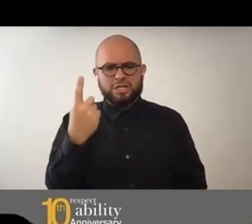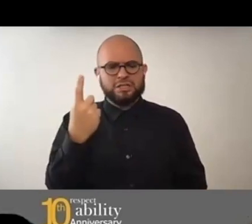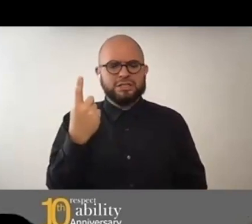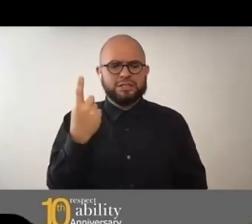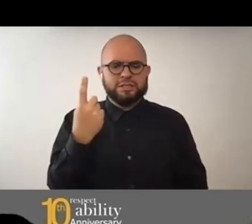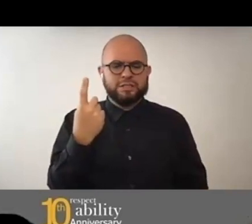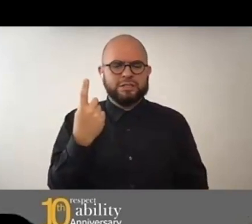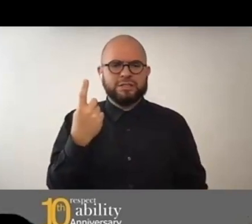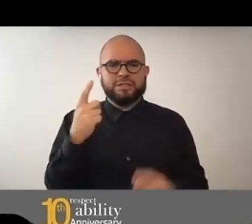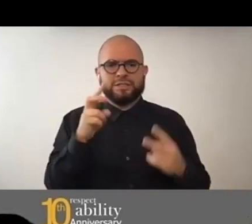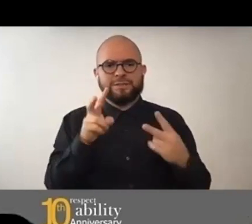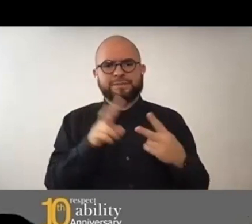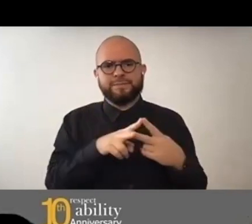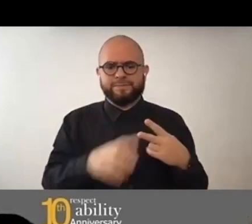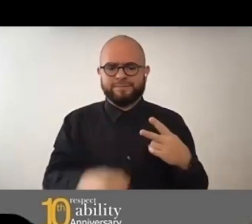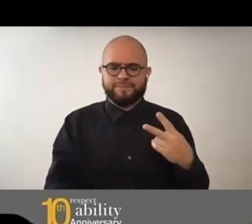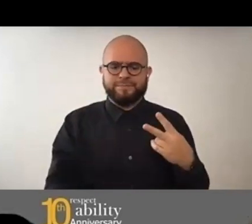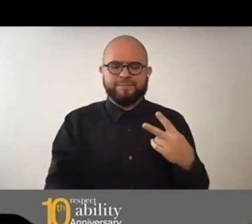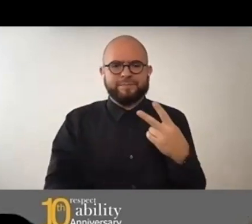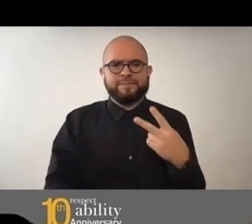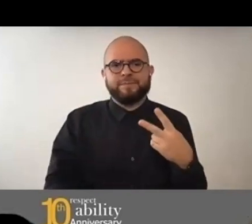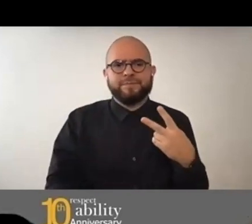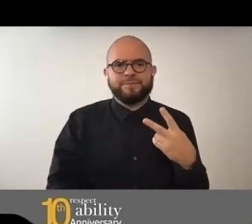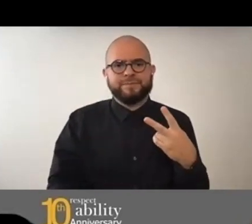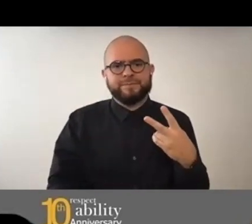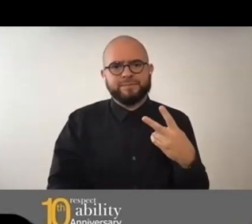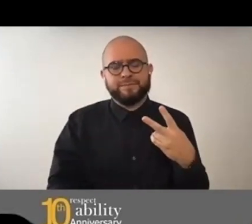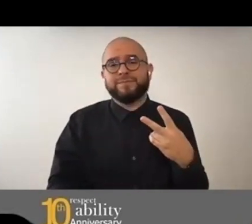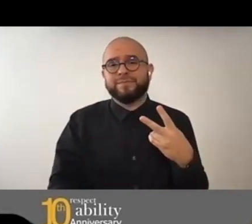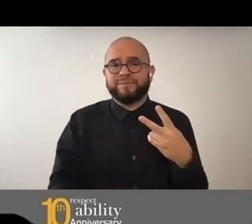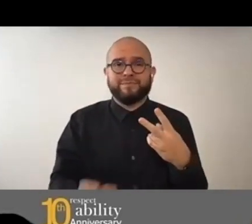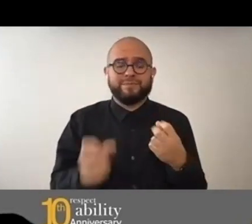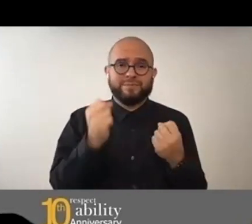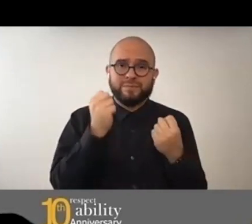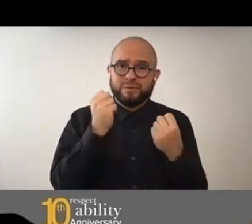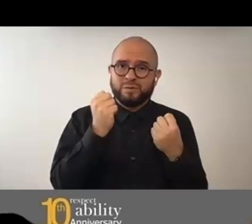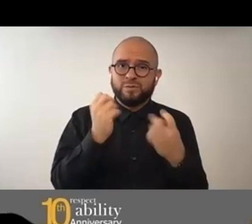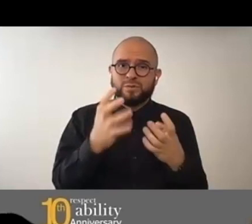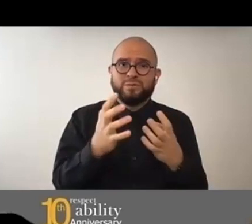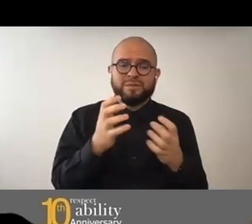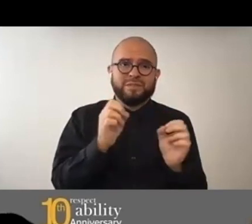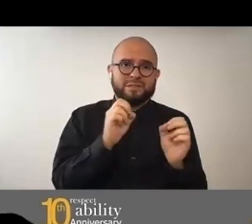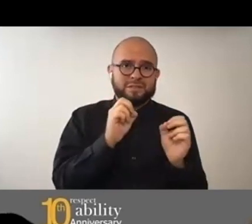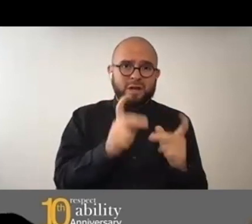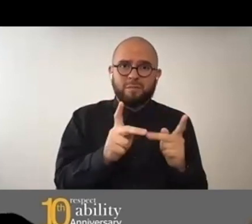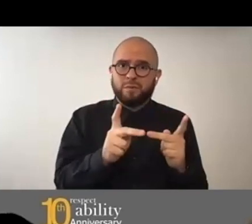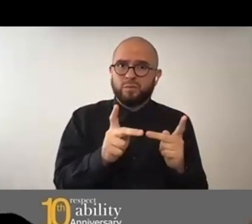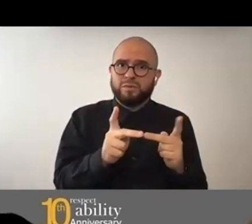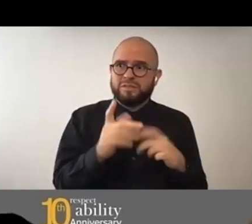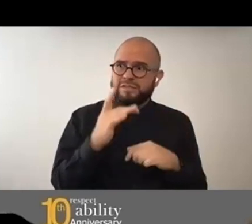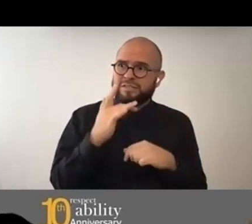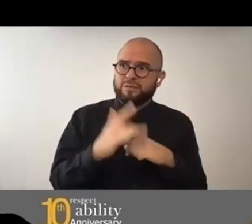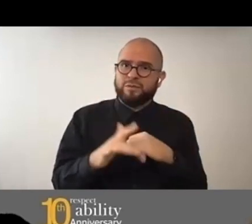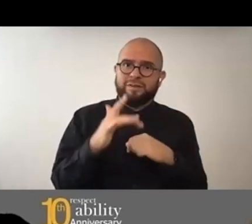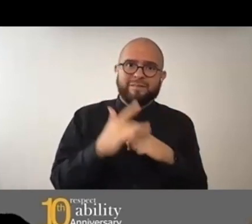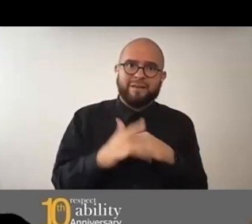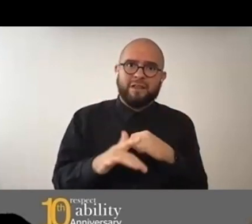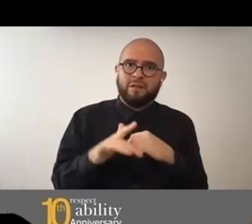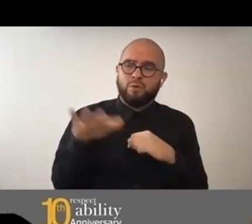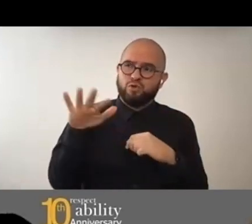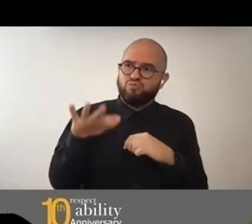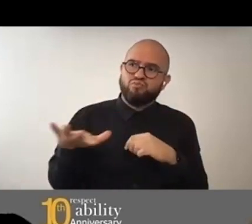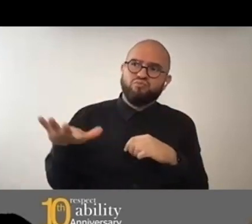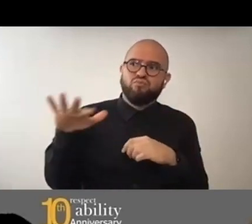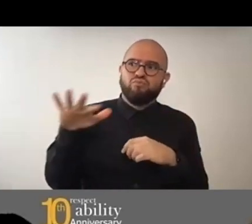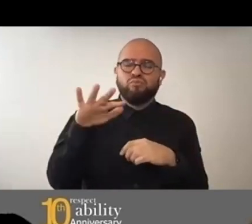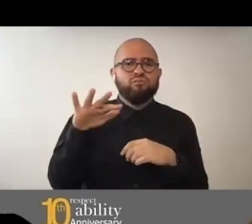a lot of opportunities exist to provide